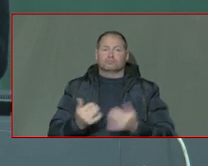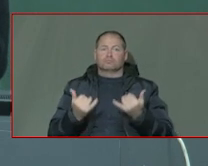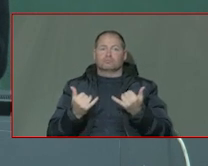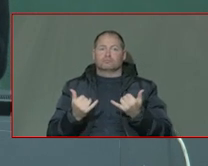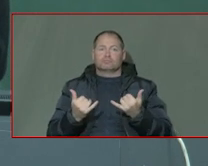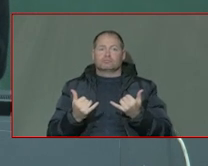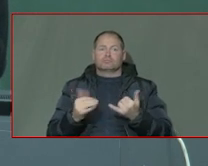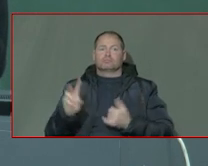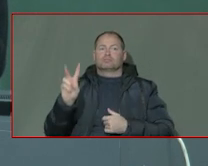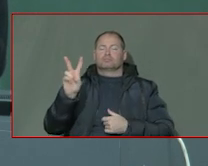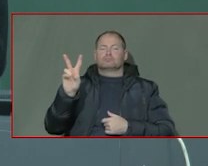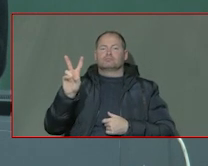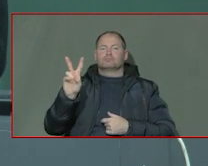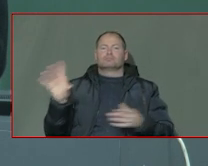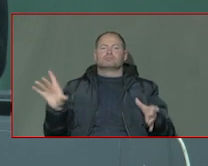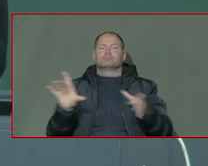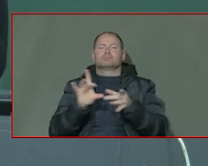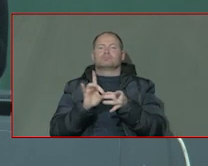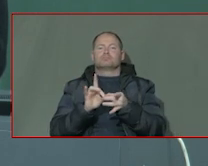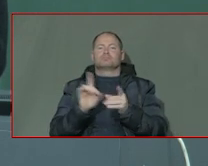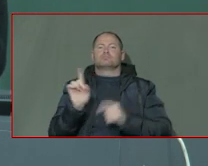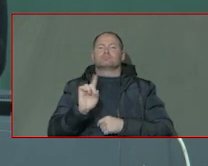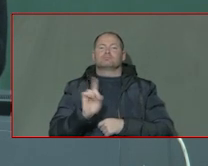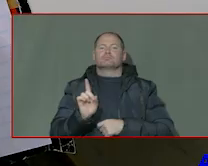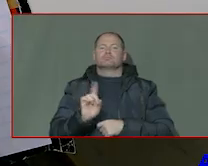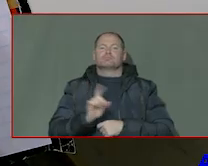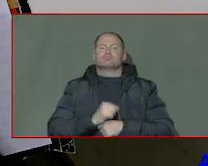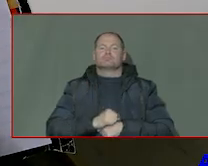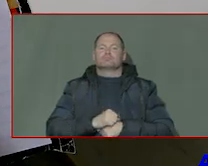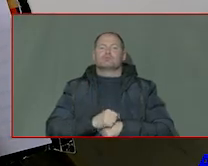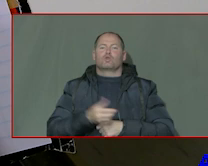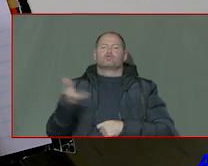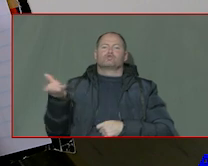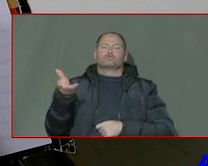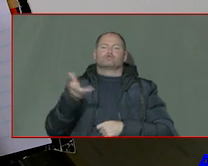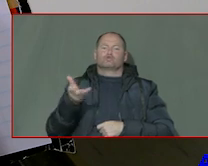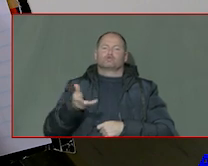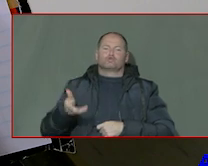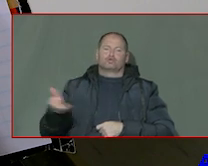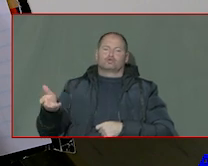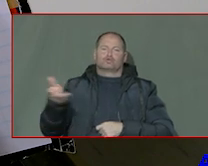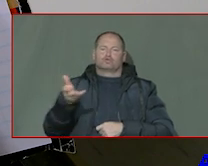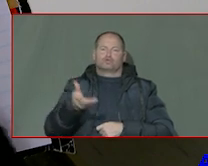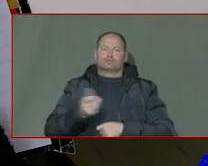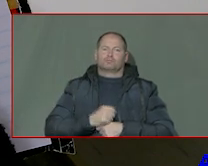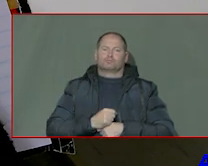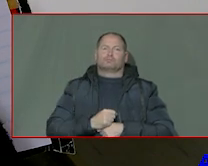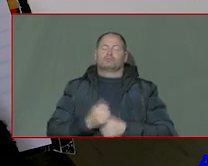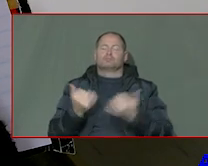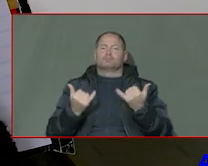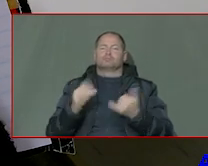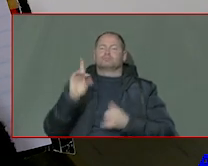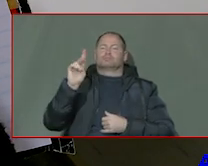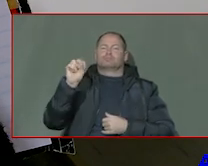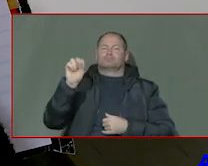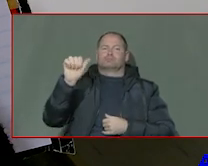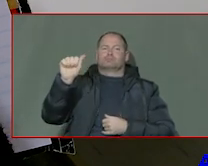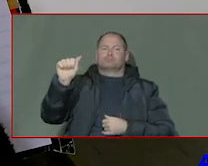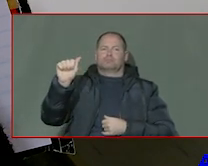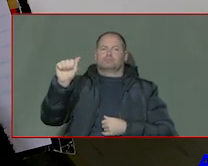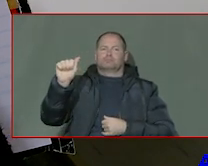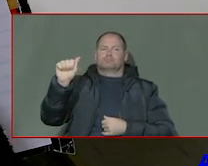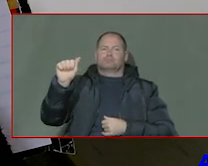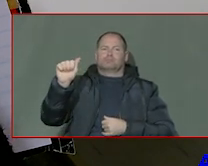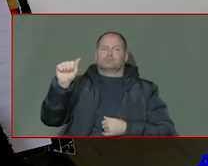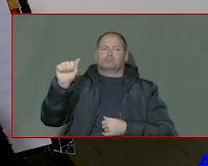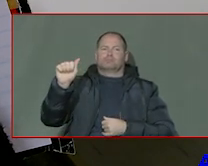phosphate bonds with the what? With the sugar. But this one is the DNA what?